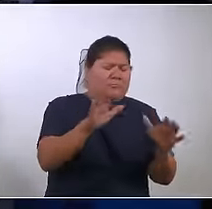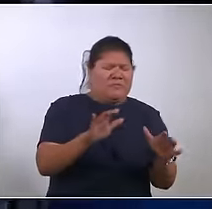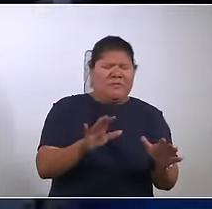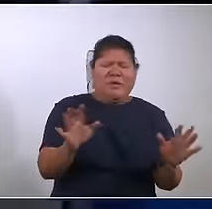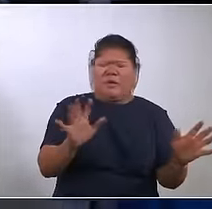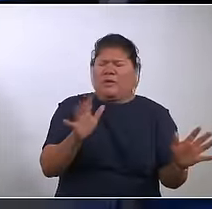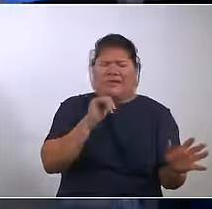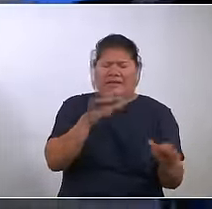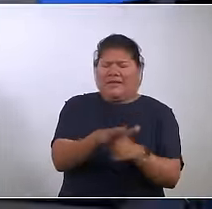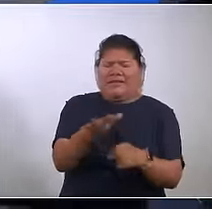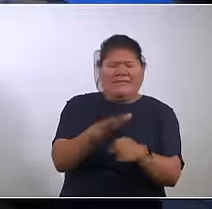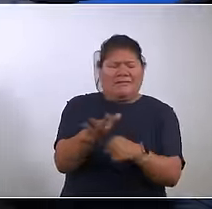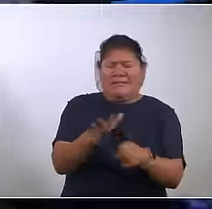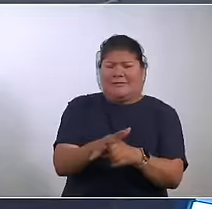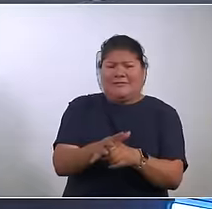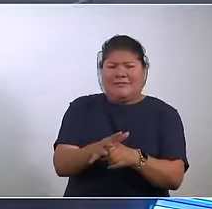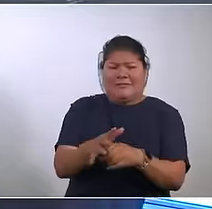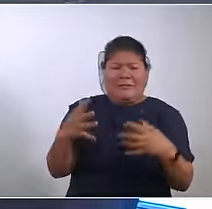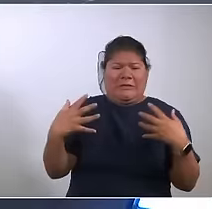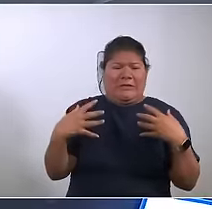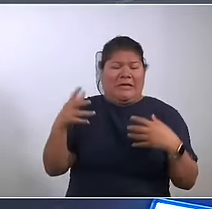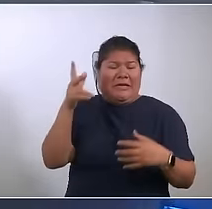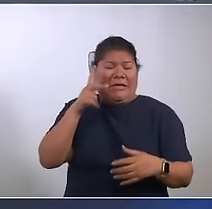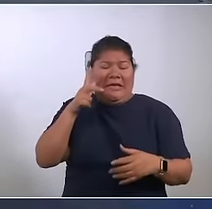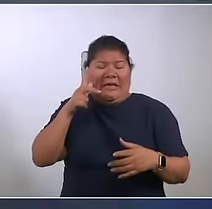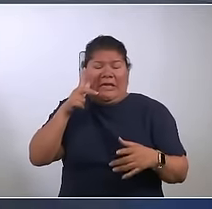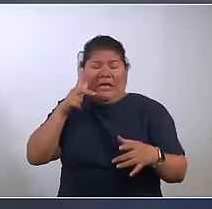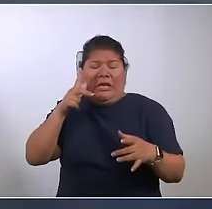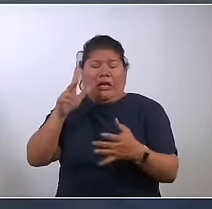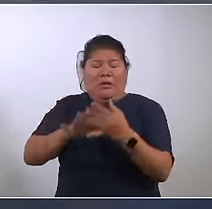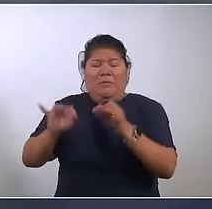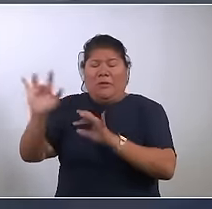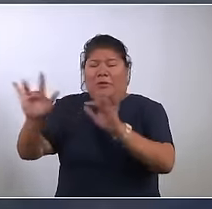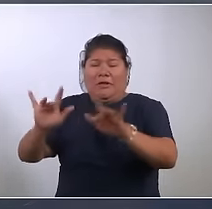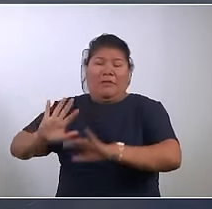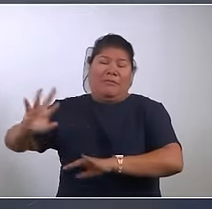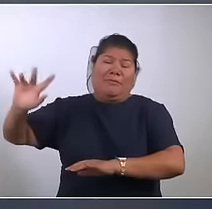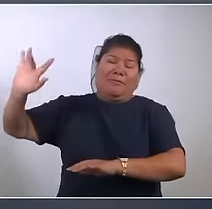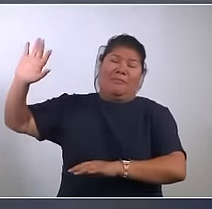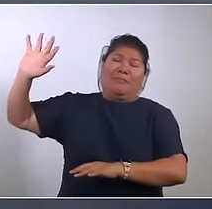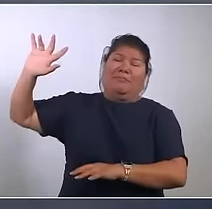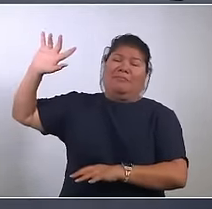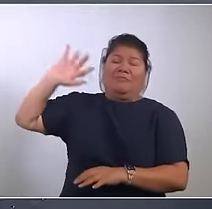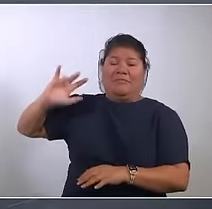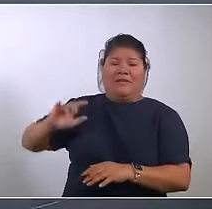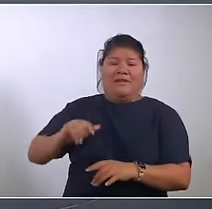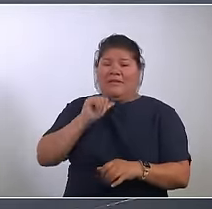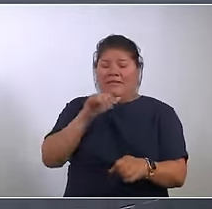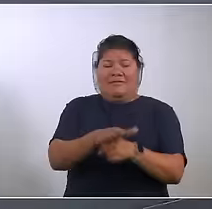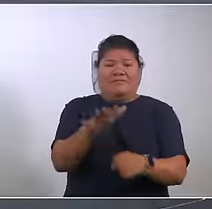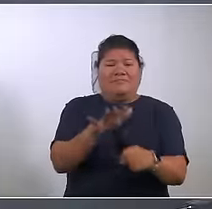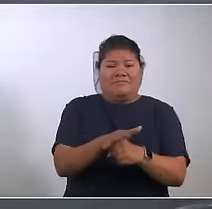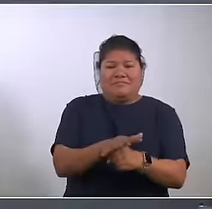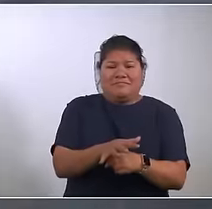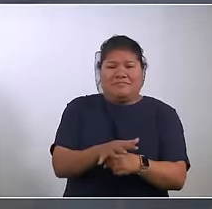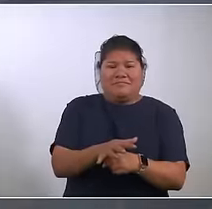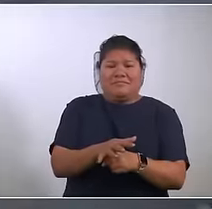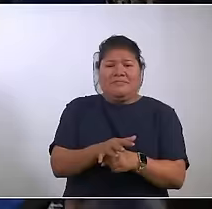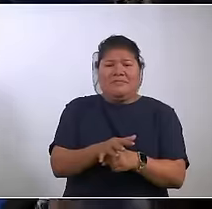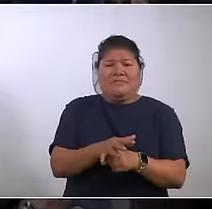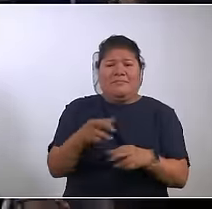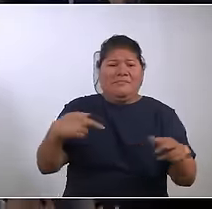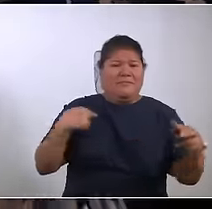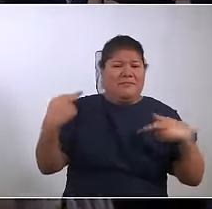suficiente solo creer en it's milagros. Not enough to hear about a movement of God years ago. No solo, no es suficiente escuchar it's not enough to hear